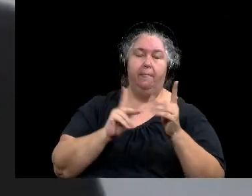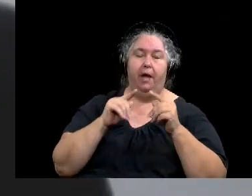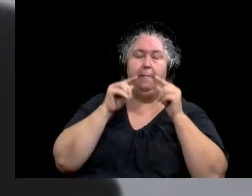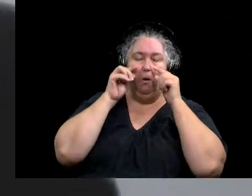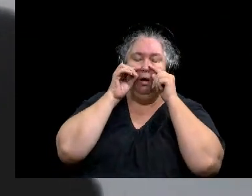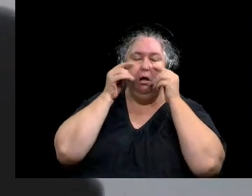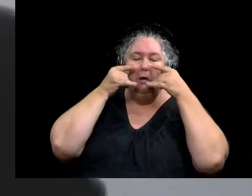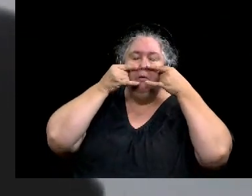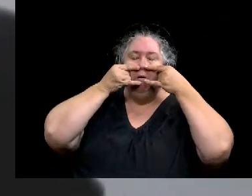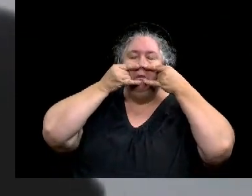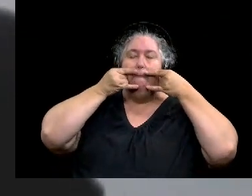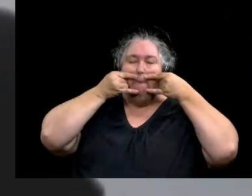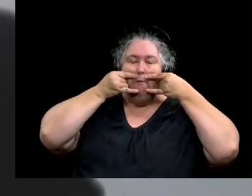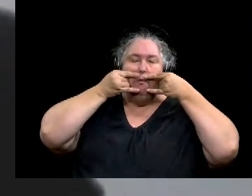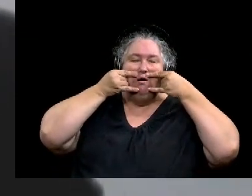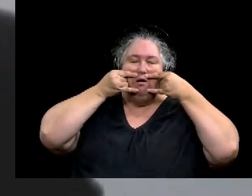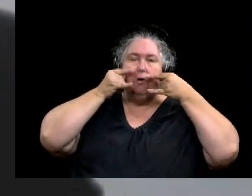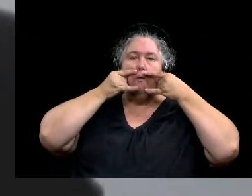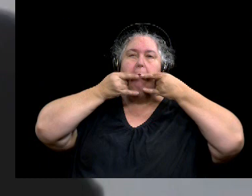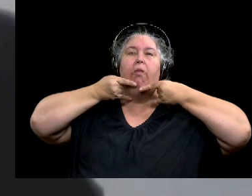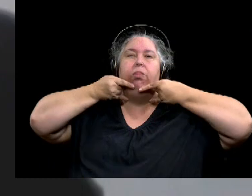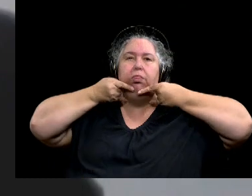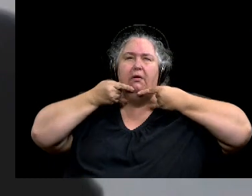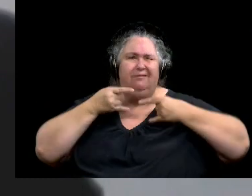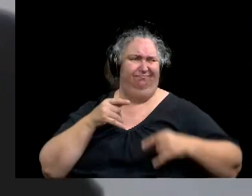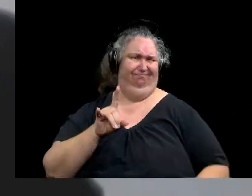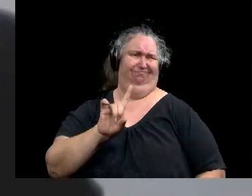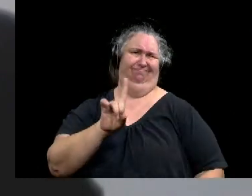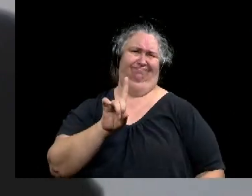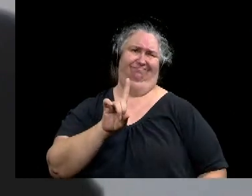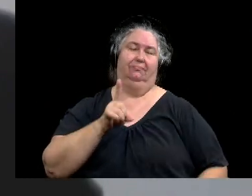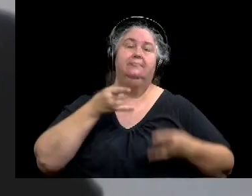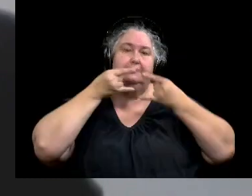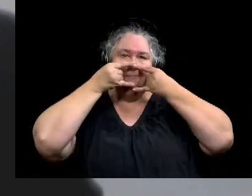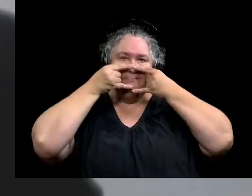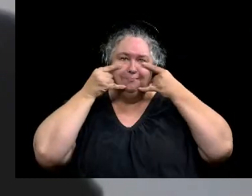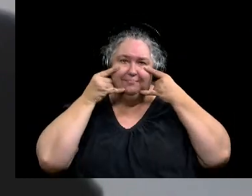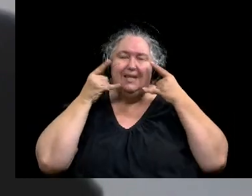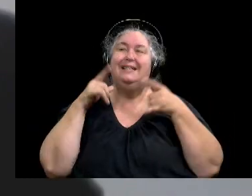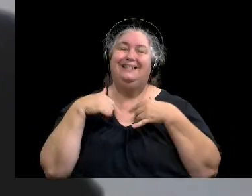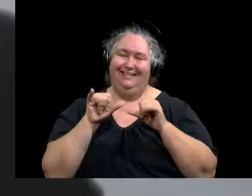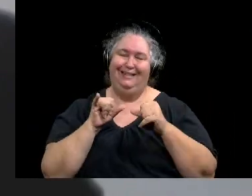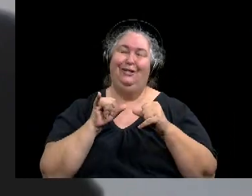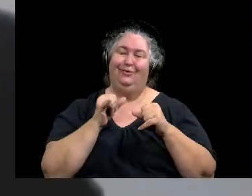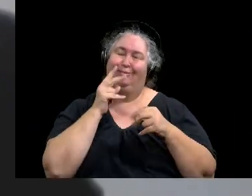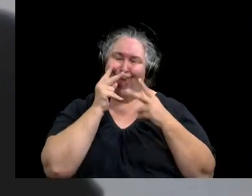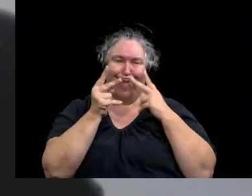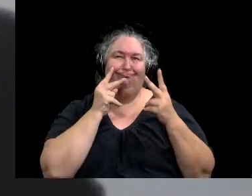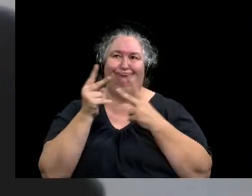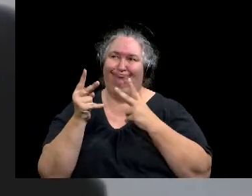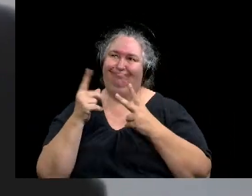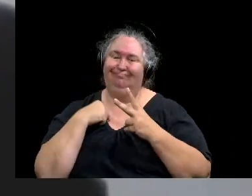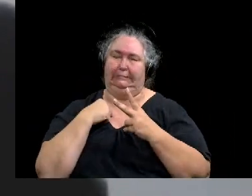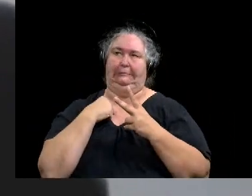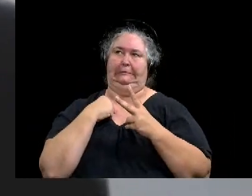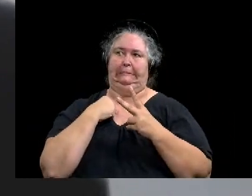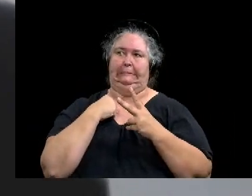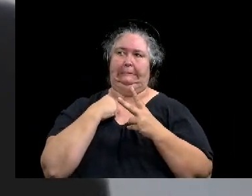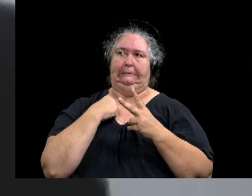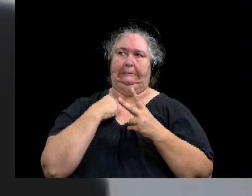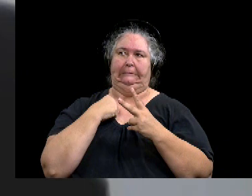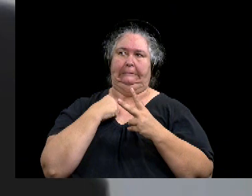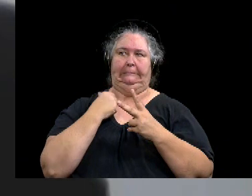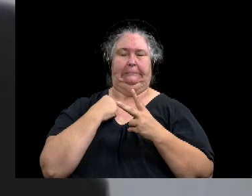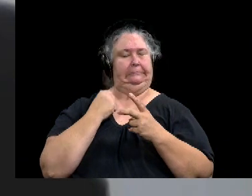chin. It's still an issue, and it frightens me.